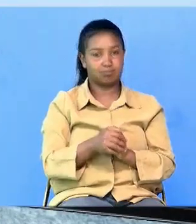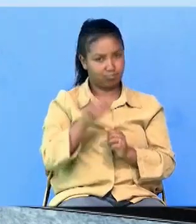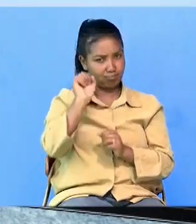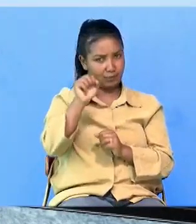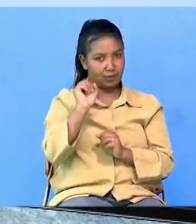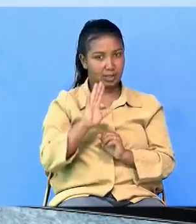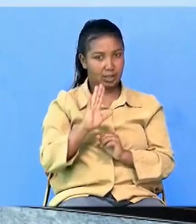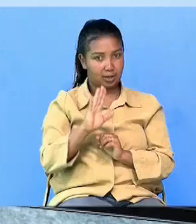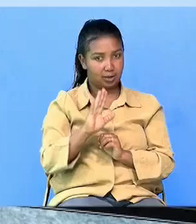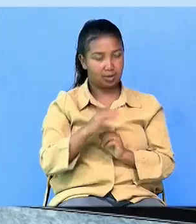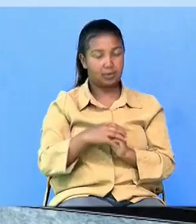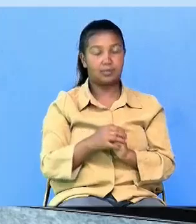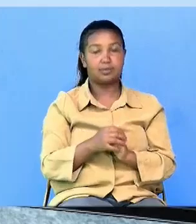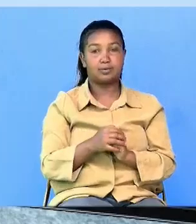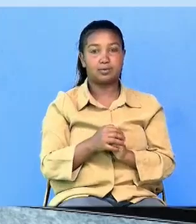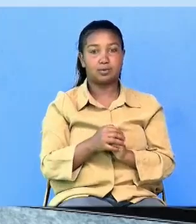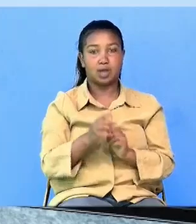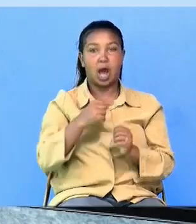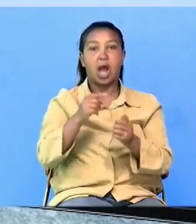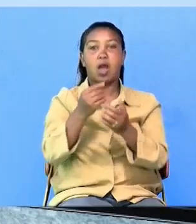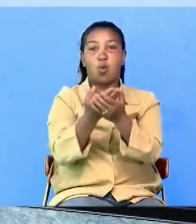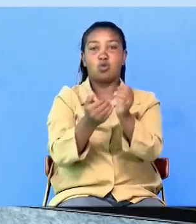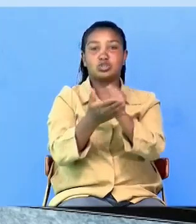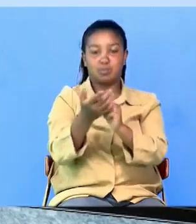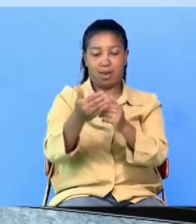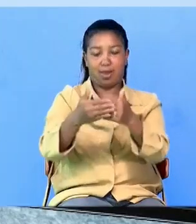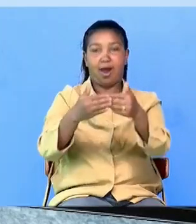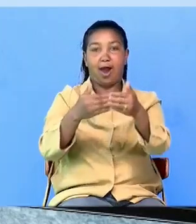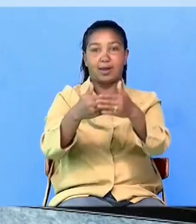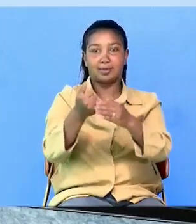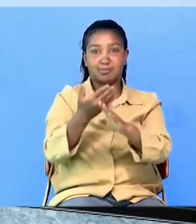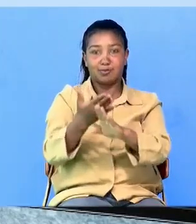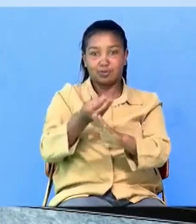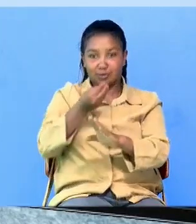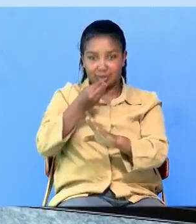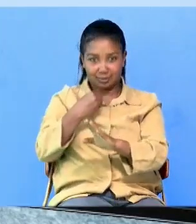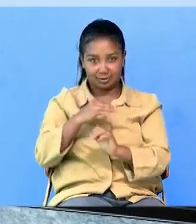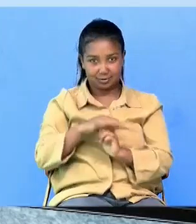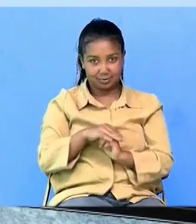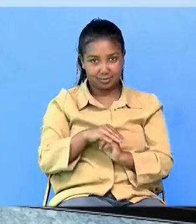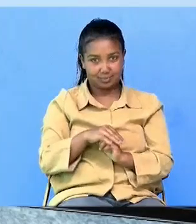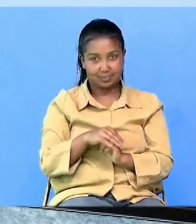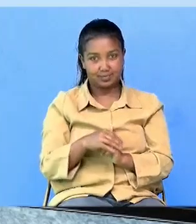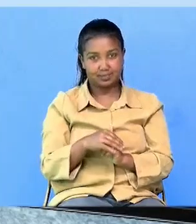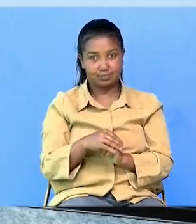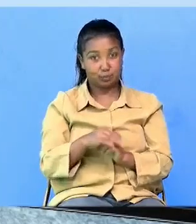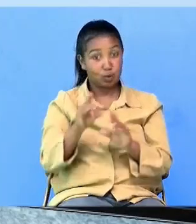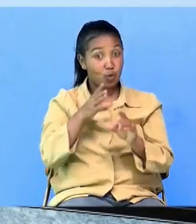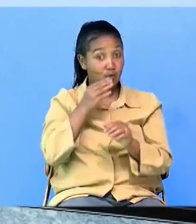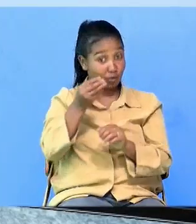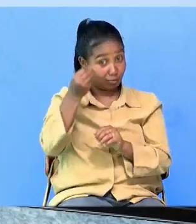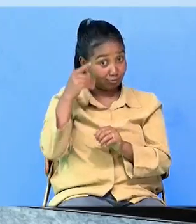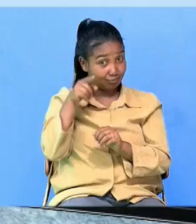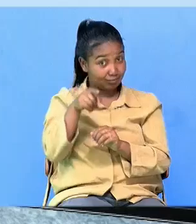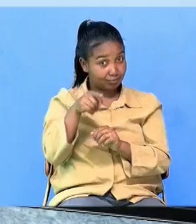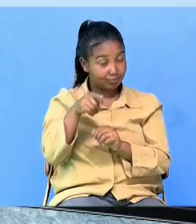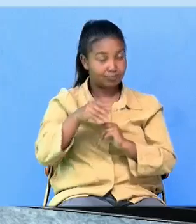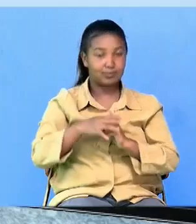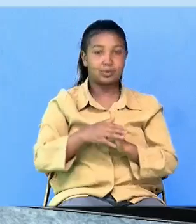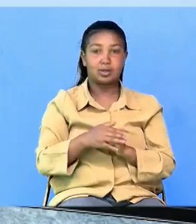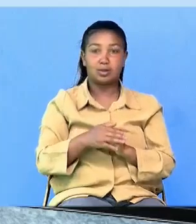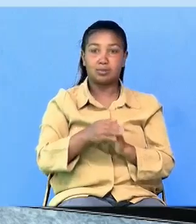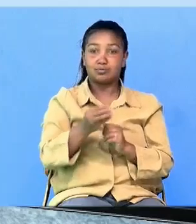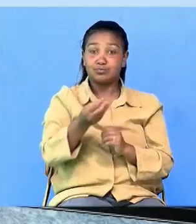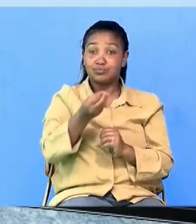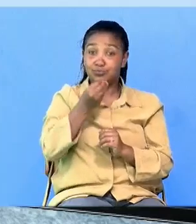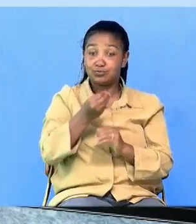Definitely, it's no doubt at all. Yeah, I wash my hands before you eat, definitely. Yeah, don't forget that. If you